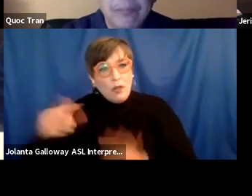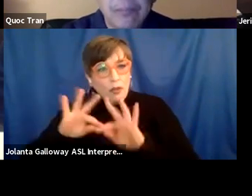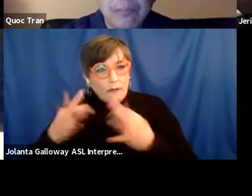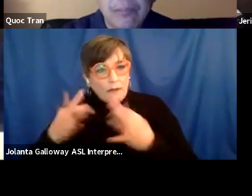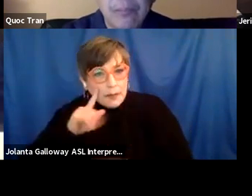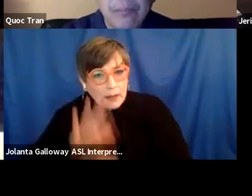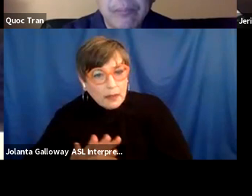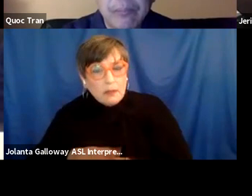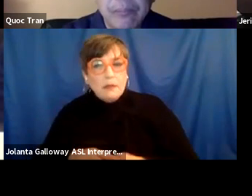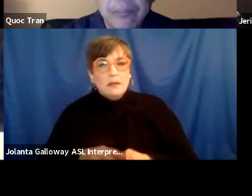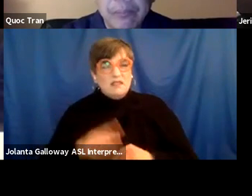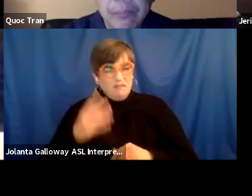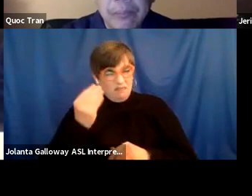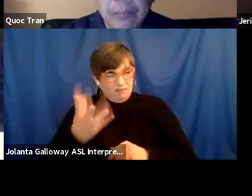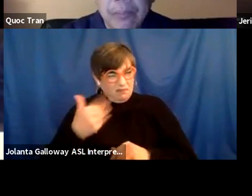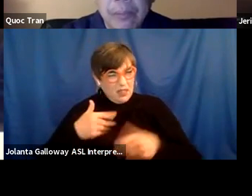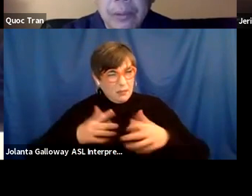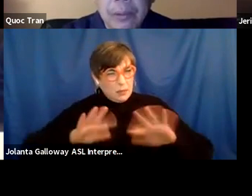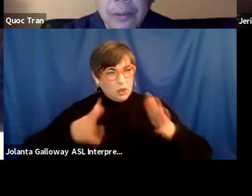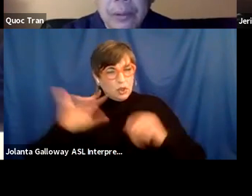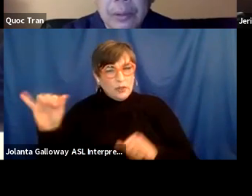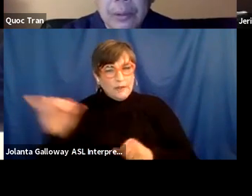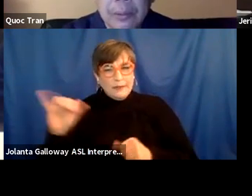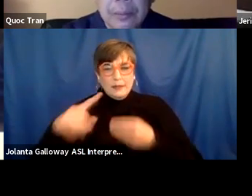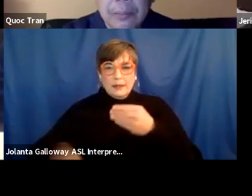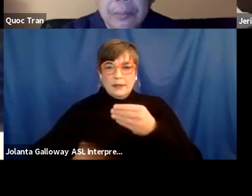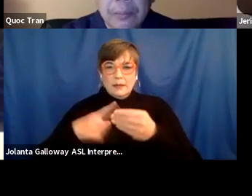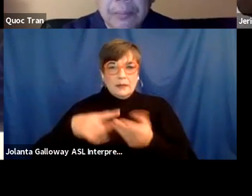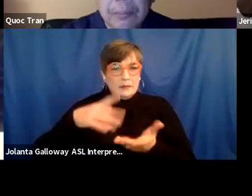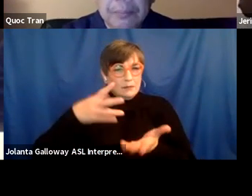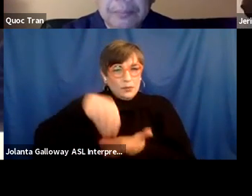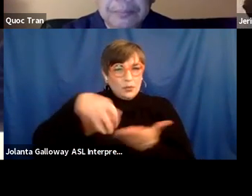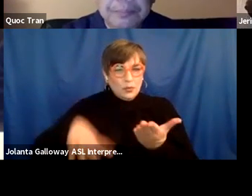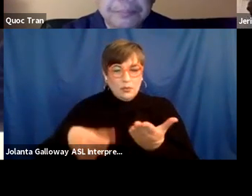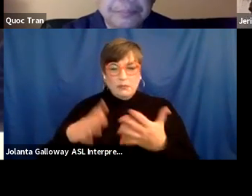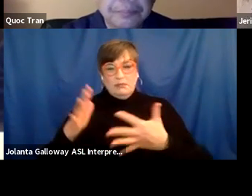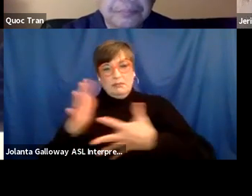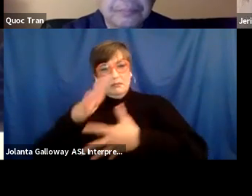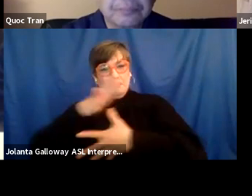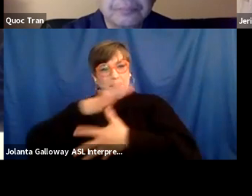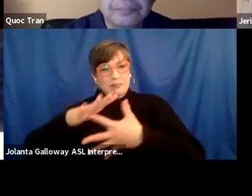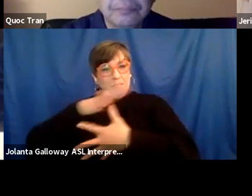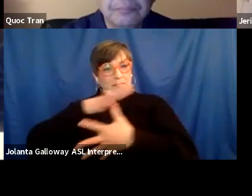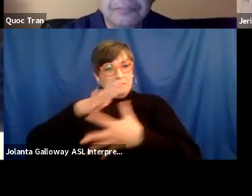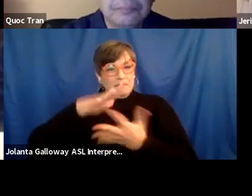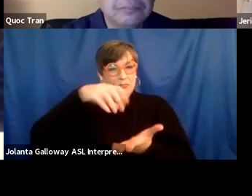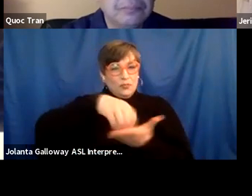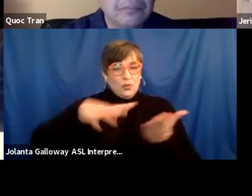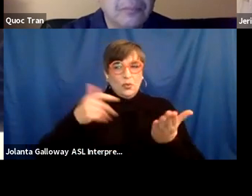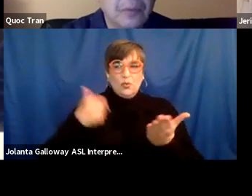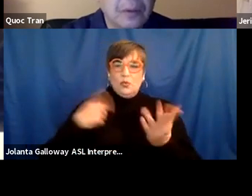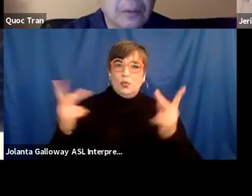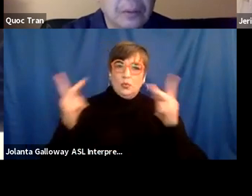I'm also nervous about our students, particularly our juniors and seniors. And so I'm wondering, not